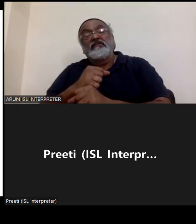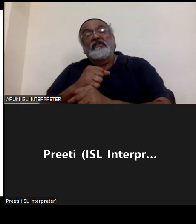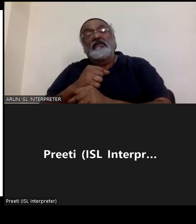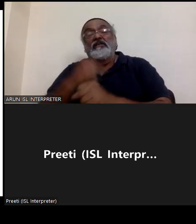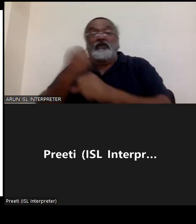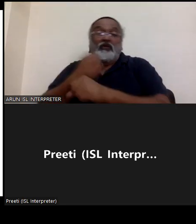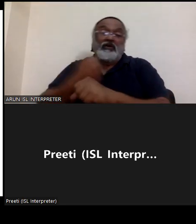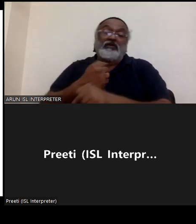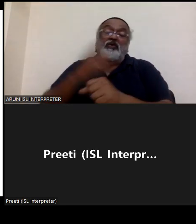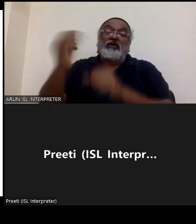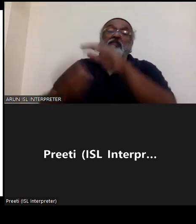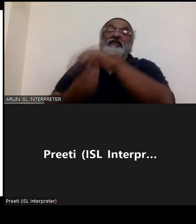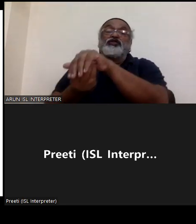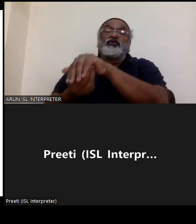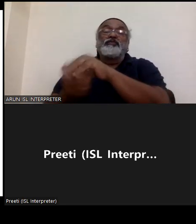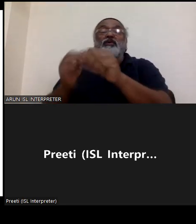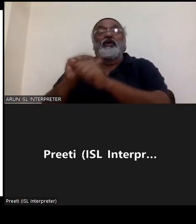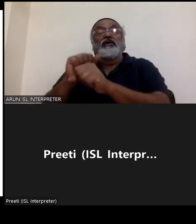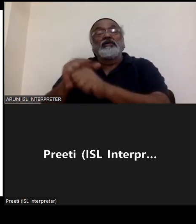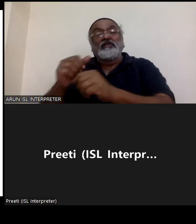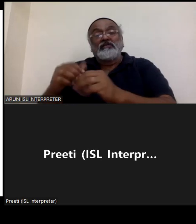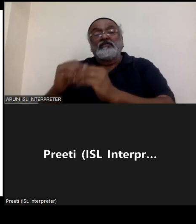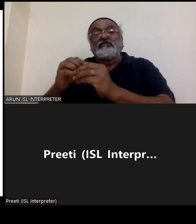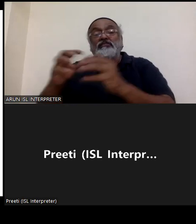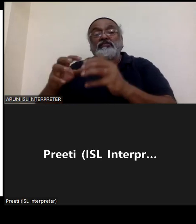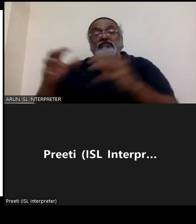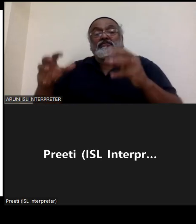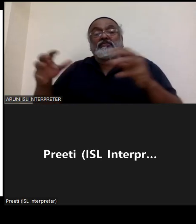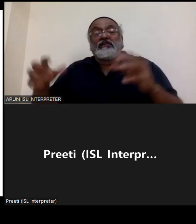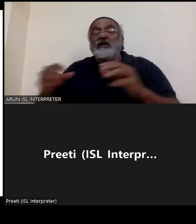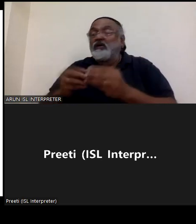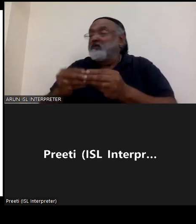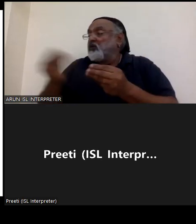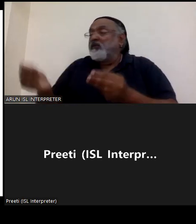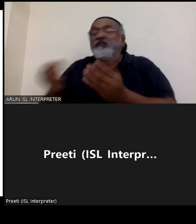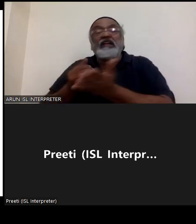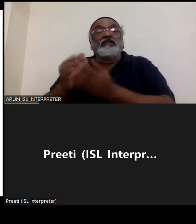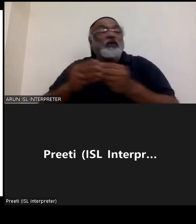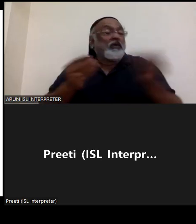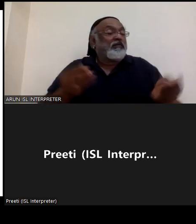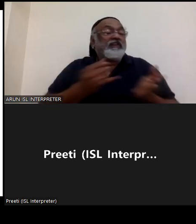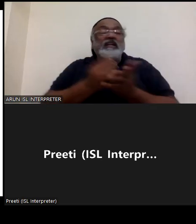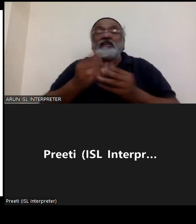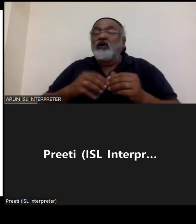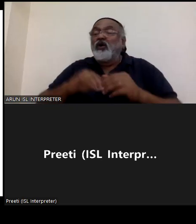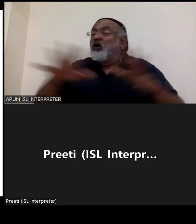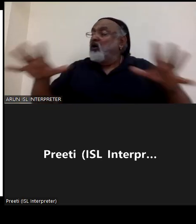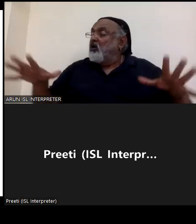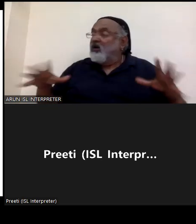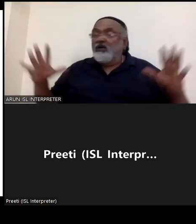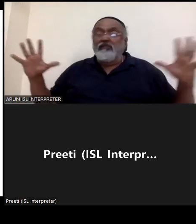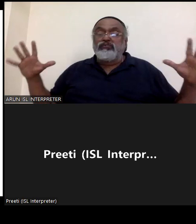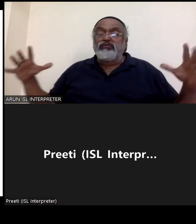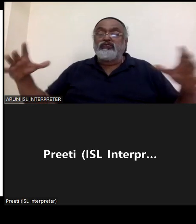mushrooms. This can be also replicated in the nearby villages in similar manner. Then they can all be brought